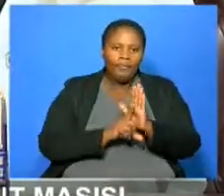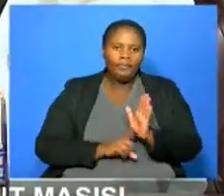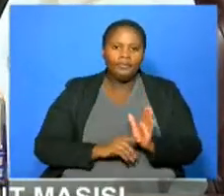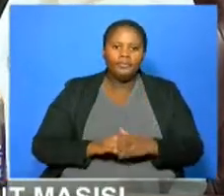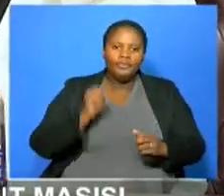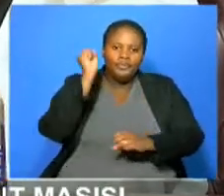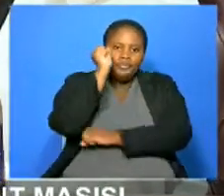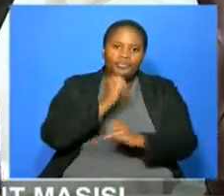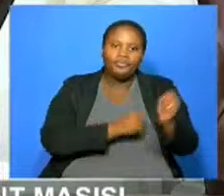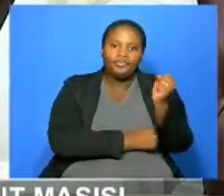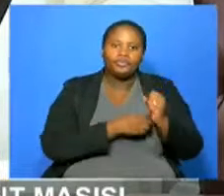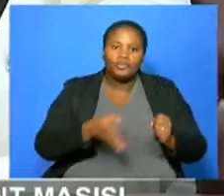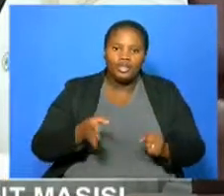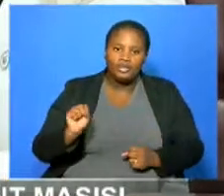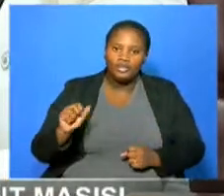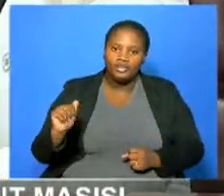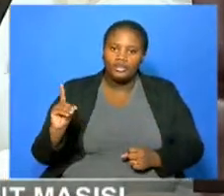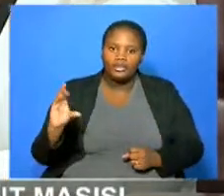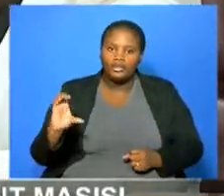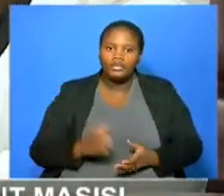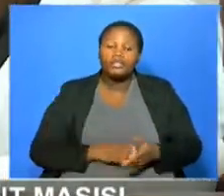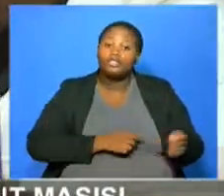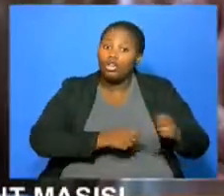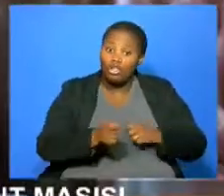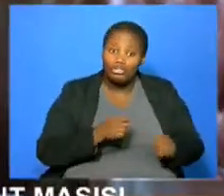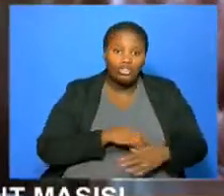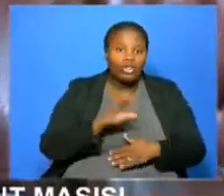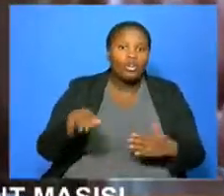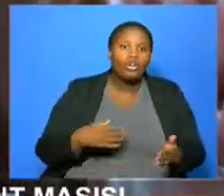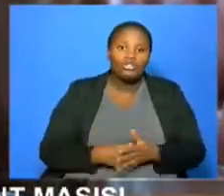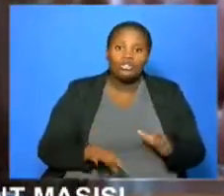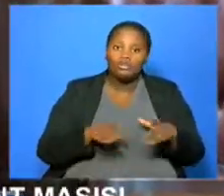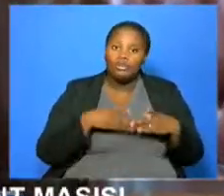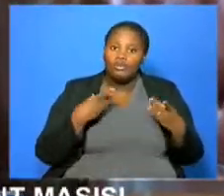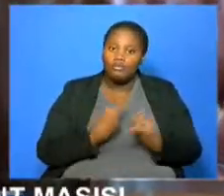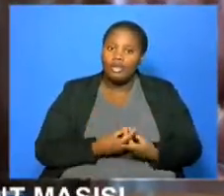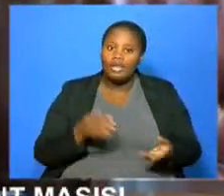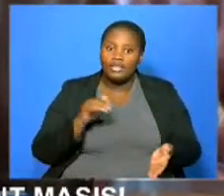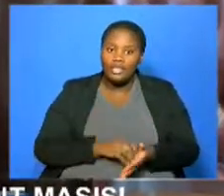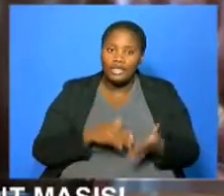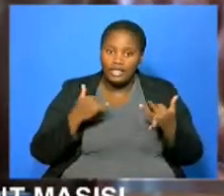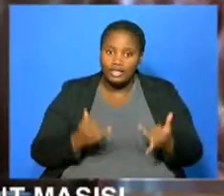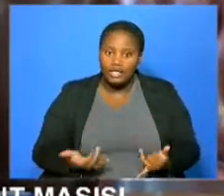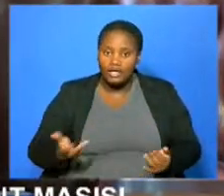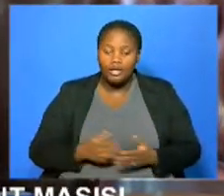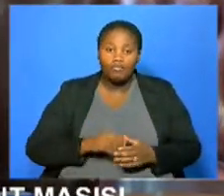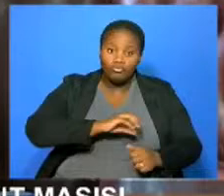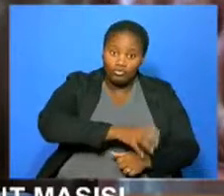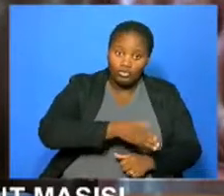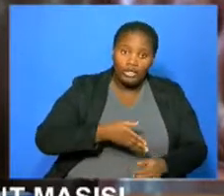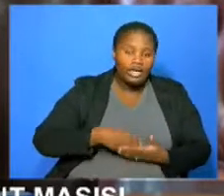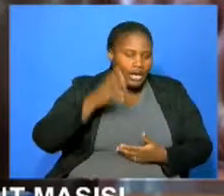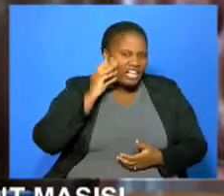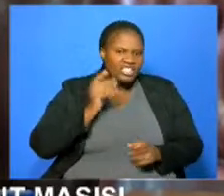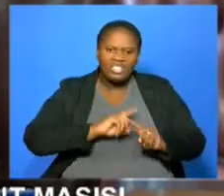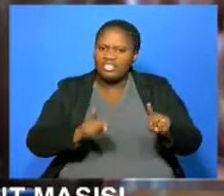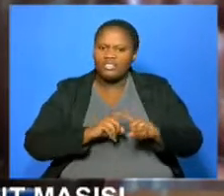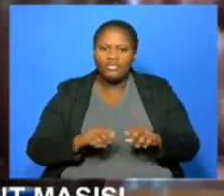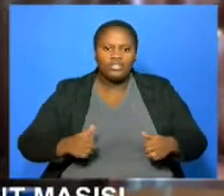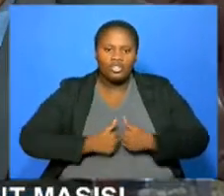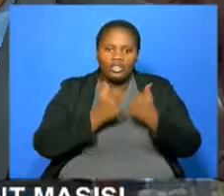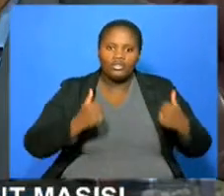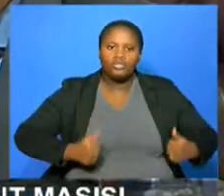the SADC and controls all functions of the organization. At the moment, the region is faced with various